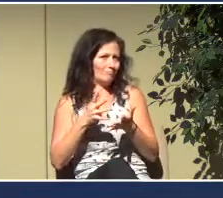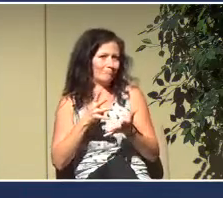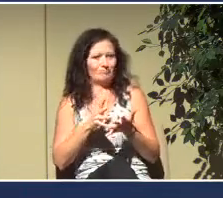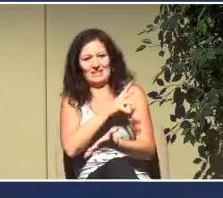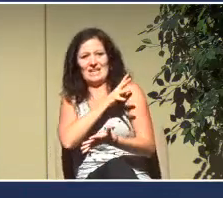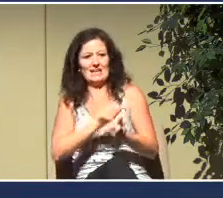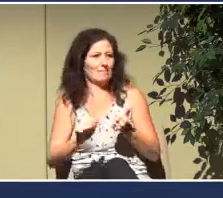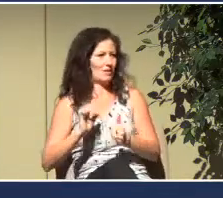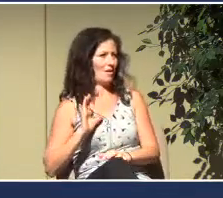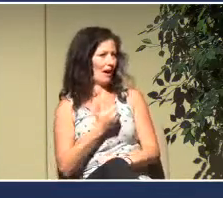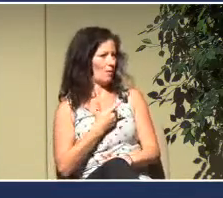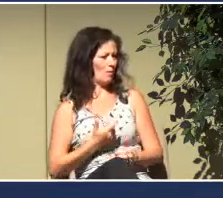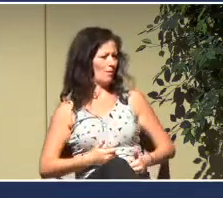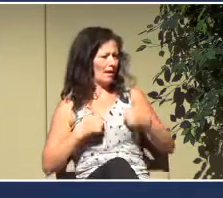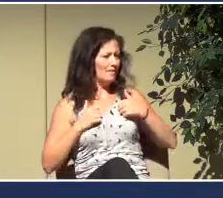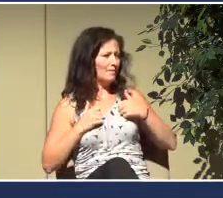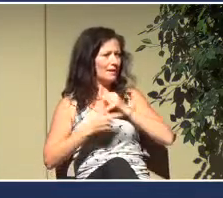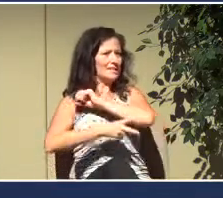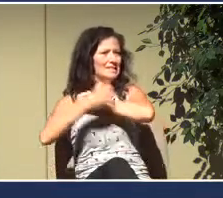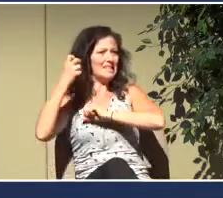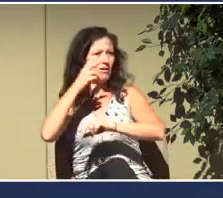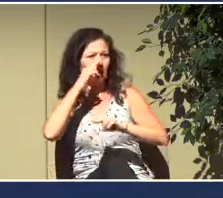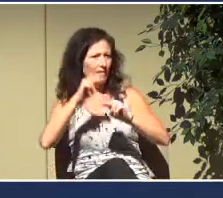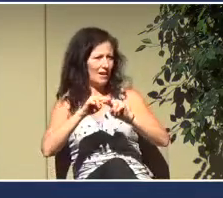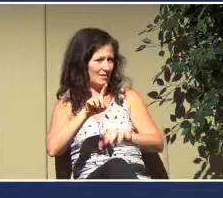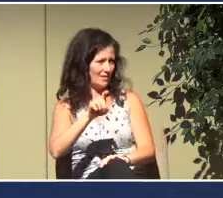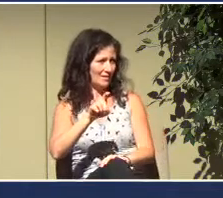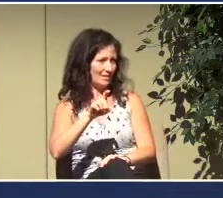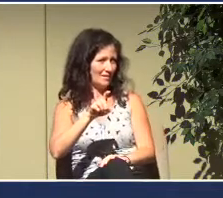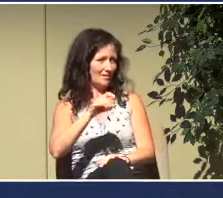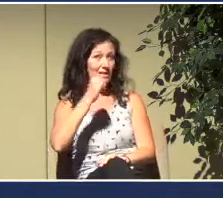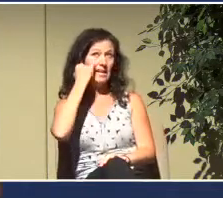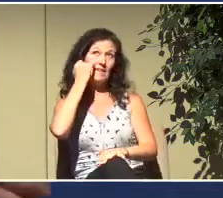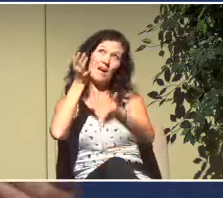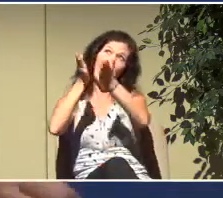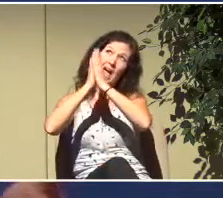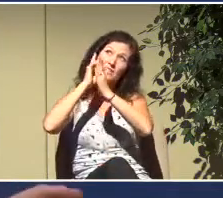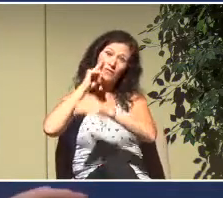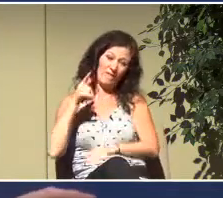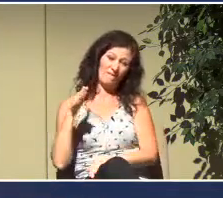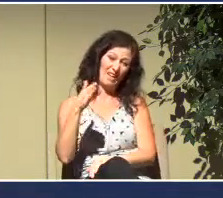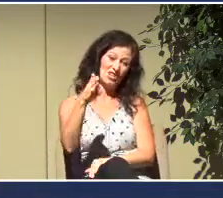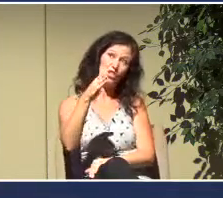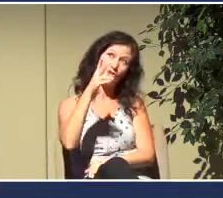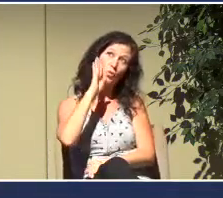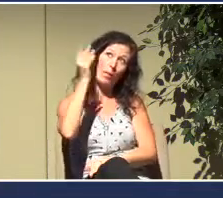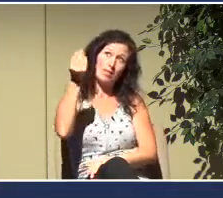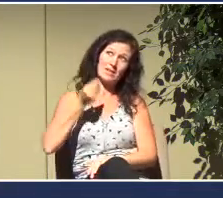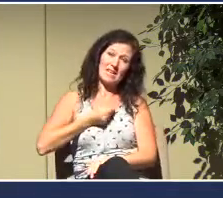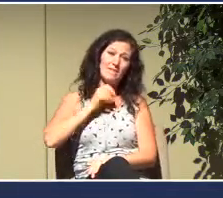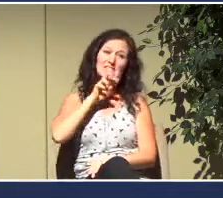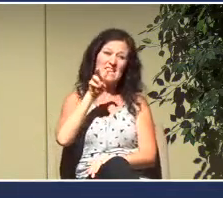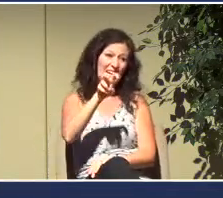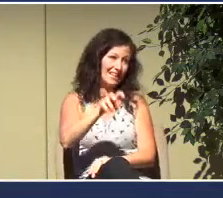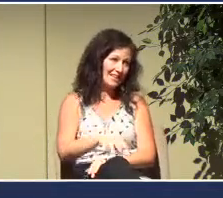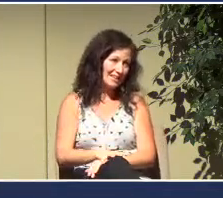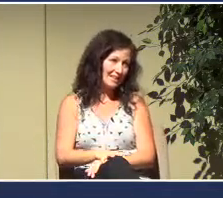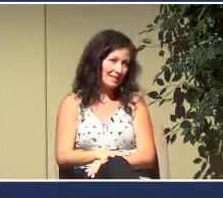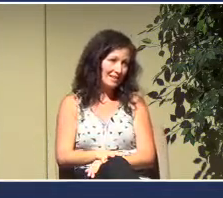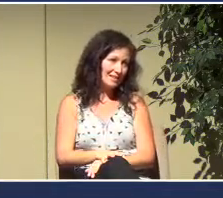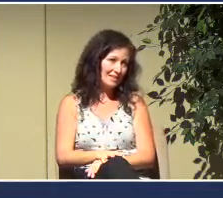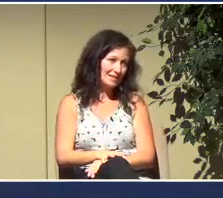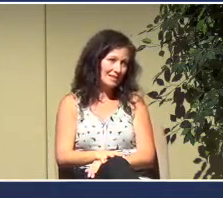and steal our fun? If we ask him for a fish, is he going to give us a snake? If we ask him for an egg, will he give us a